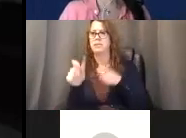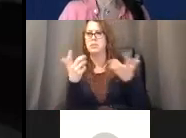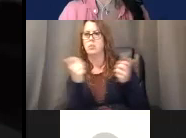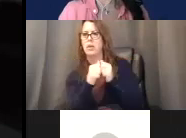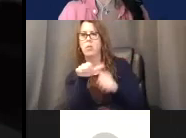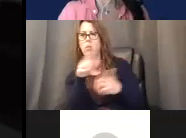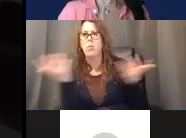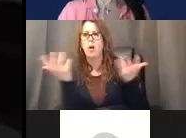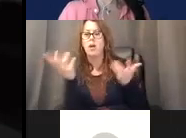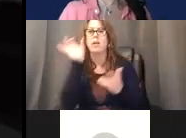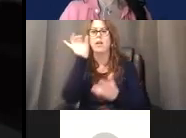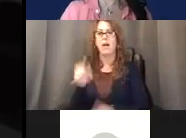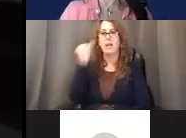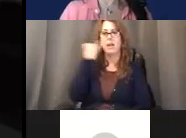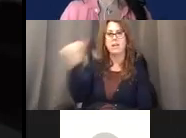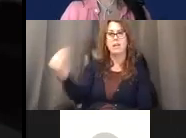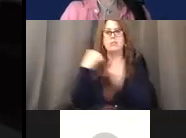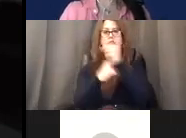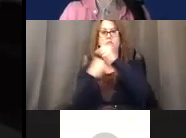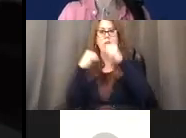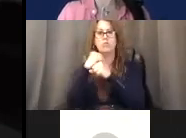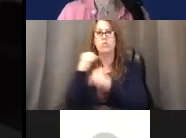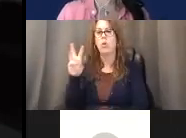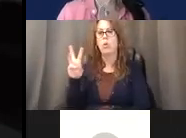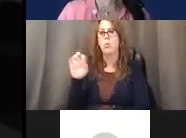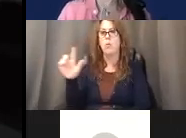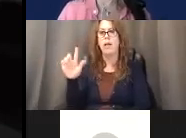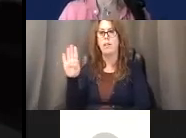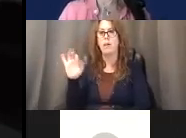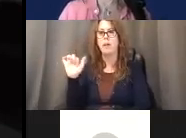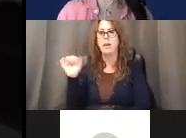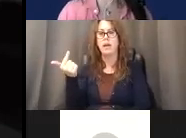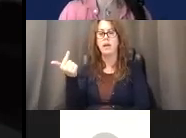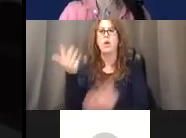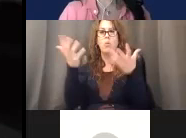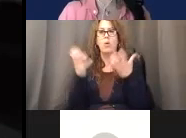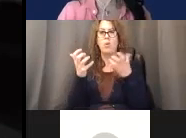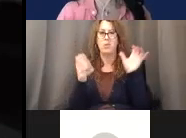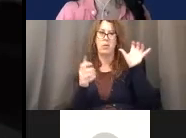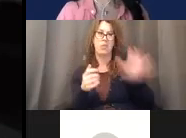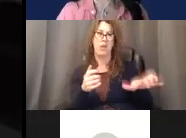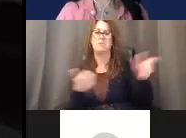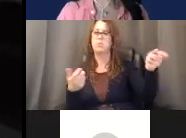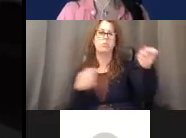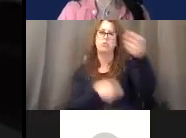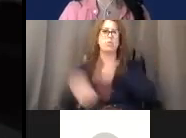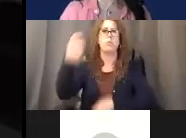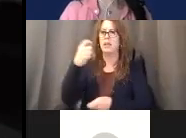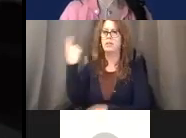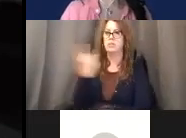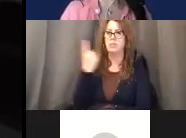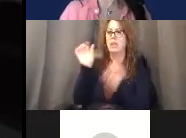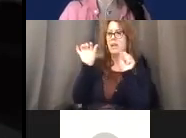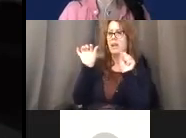structural well-being, is to say we want to replace this with something that kind of catches all of us, helps us see each other, celebrate what's